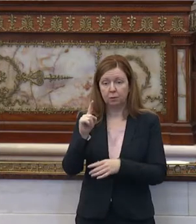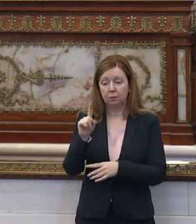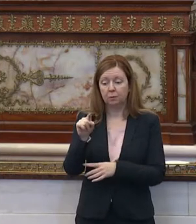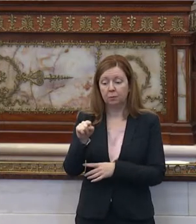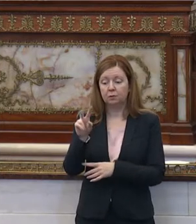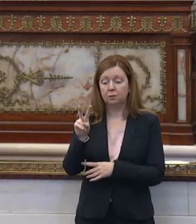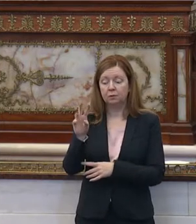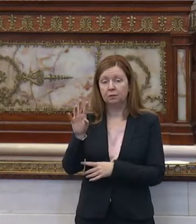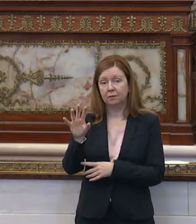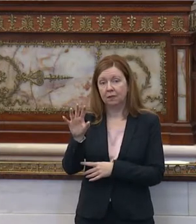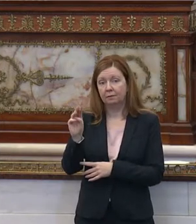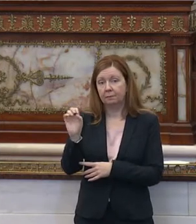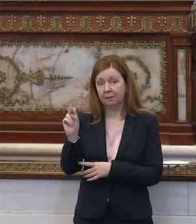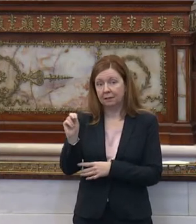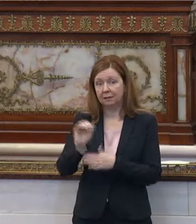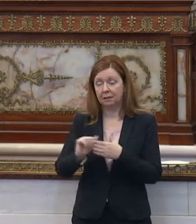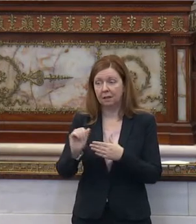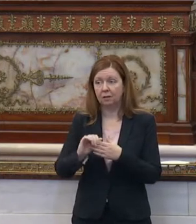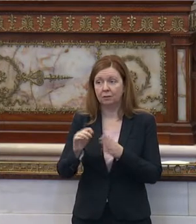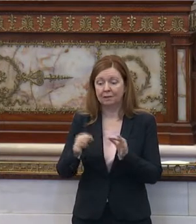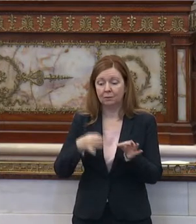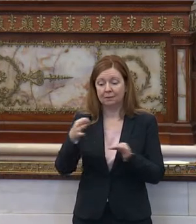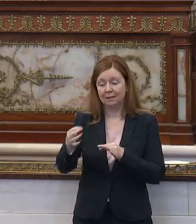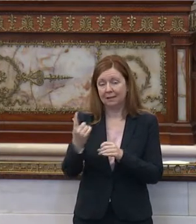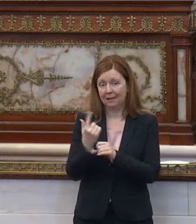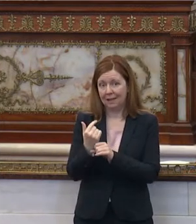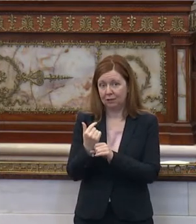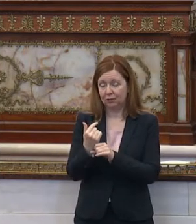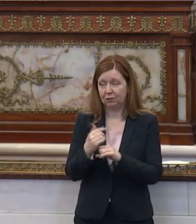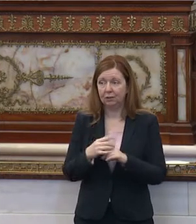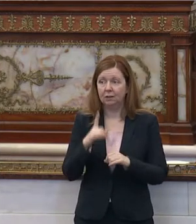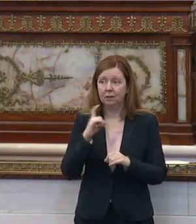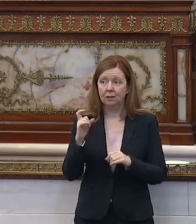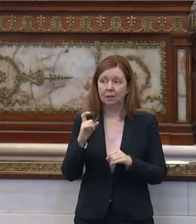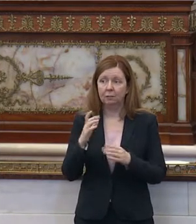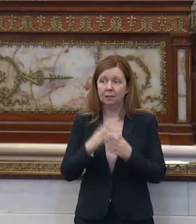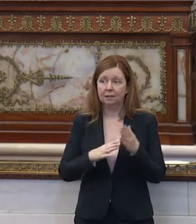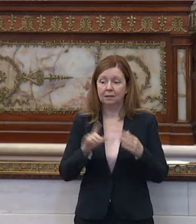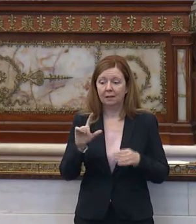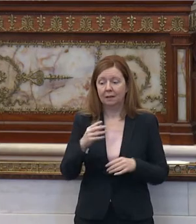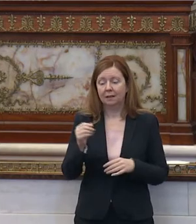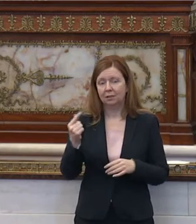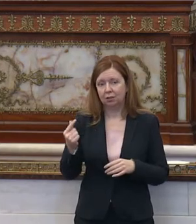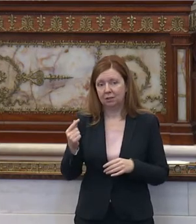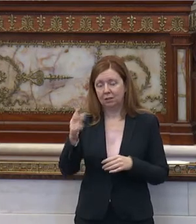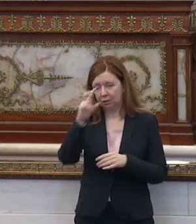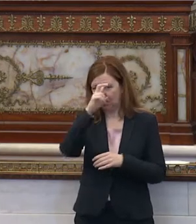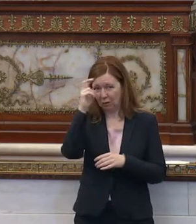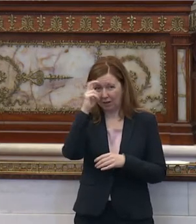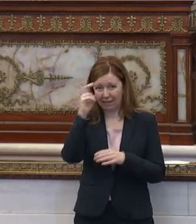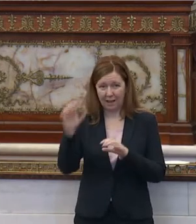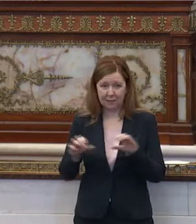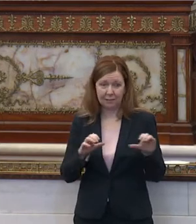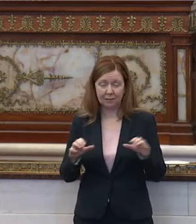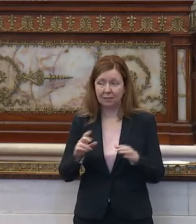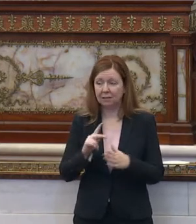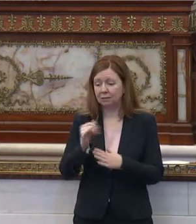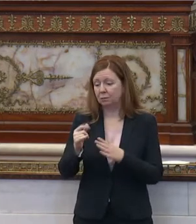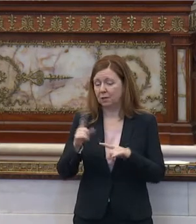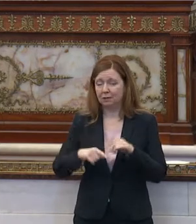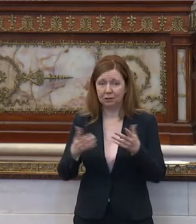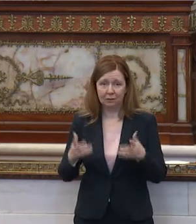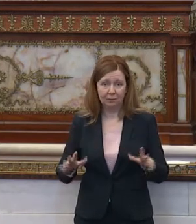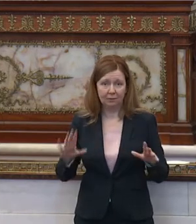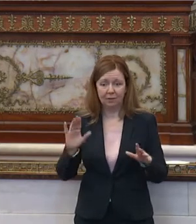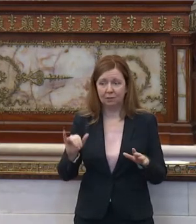$1.25 million, and it was delayed last summer because of some LNG trucking activities. The project could not be